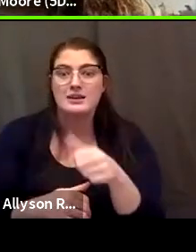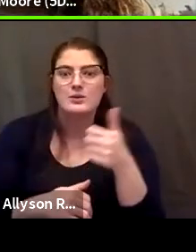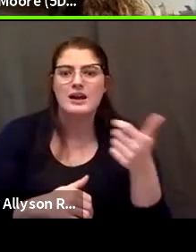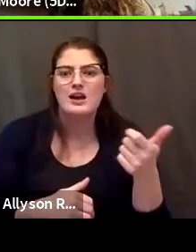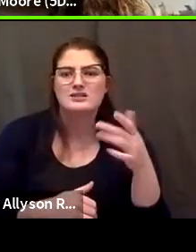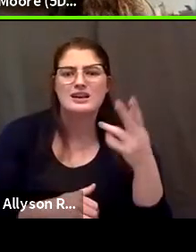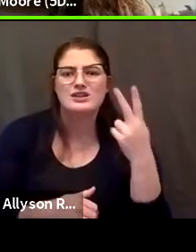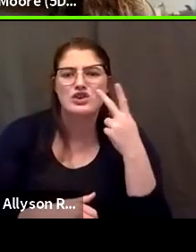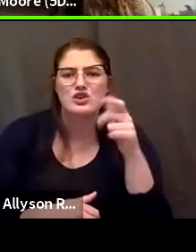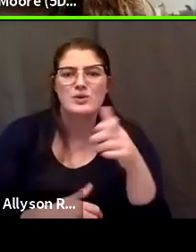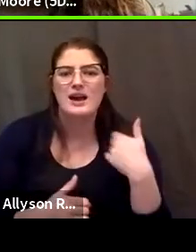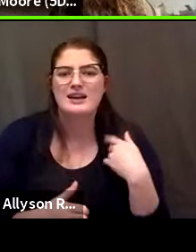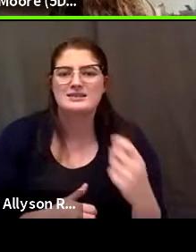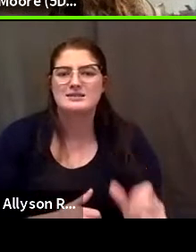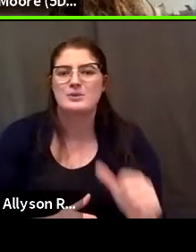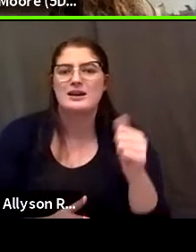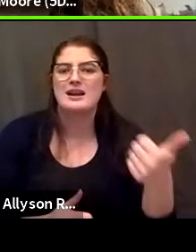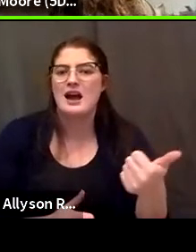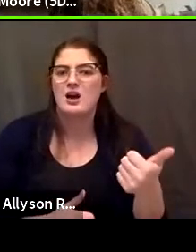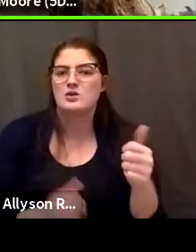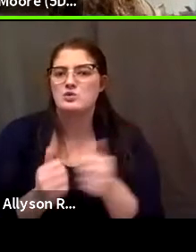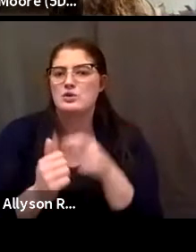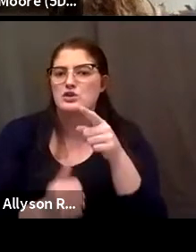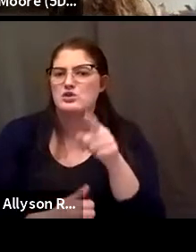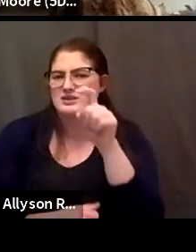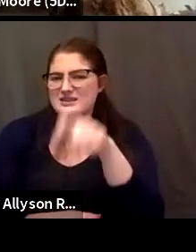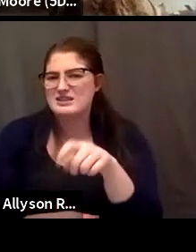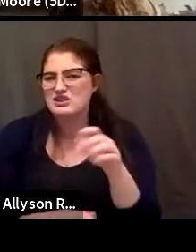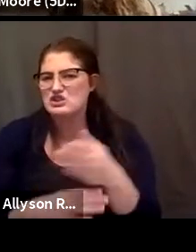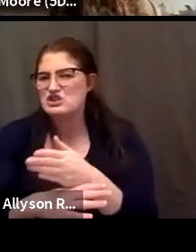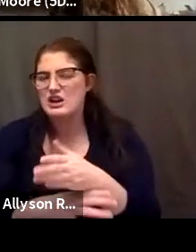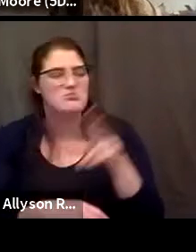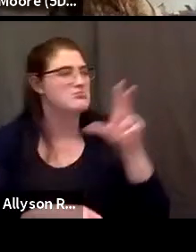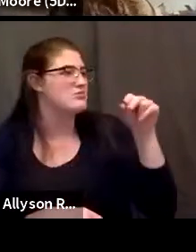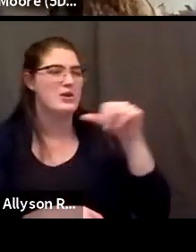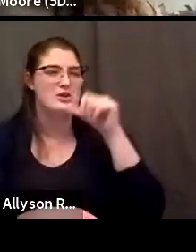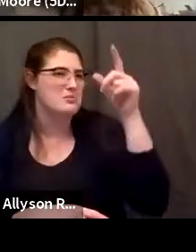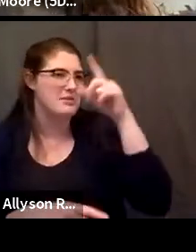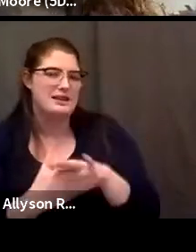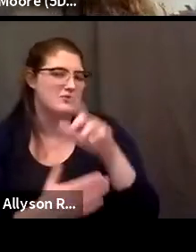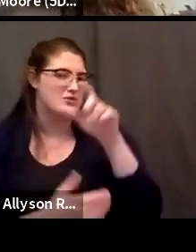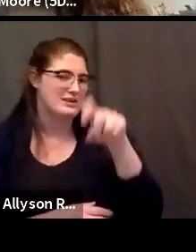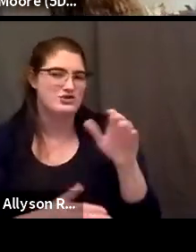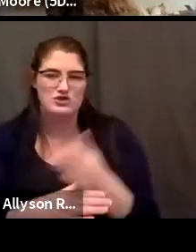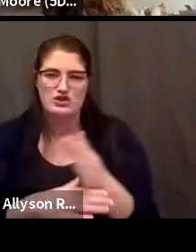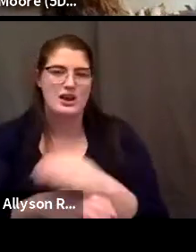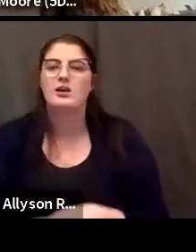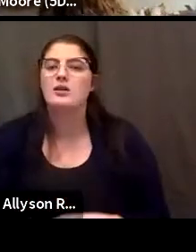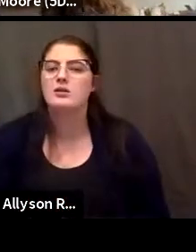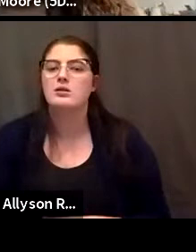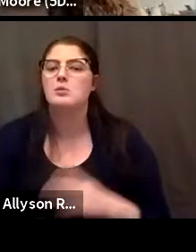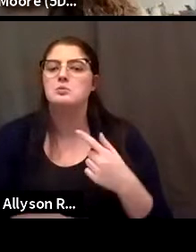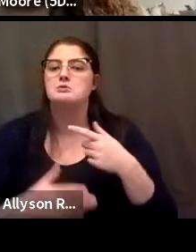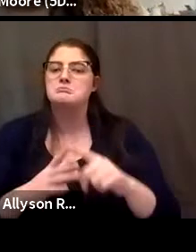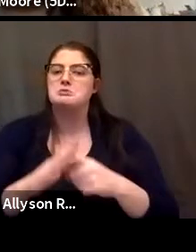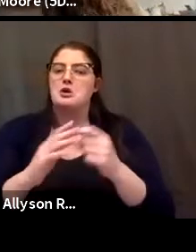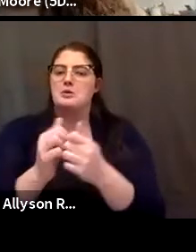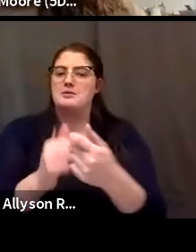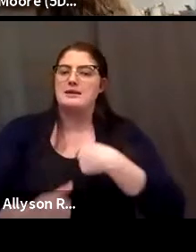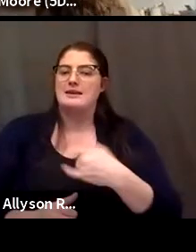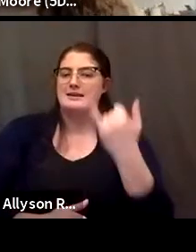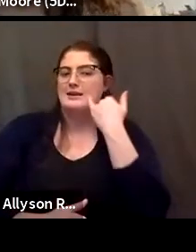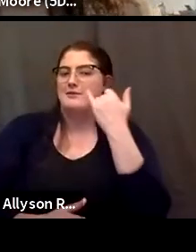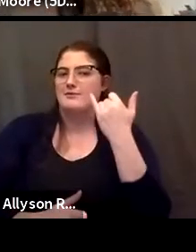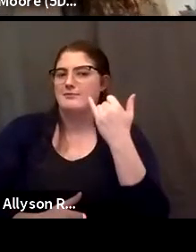you had someone else with you. Does he need to share as well? I don't believe he needs to share. Okay. We'll start with me. If